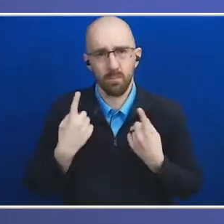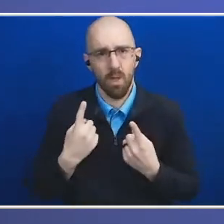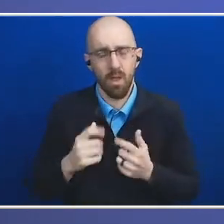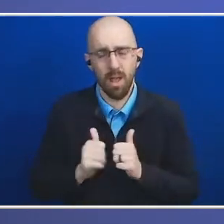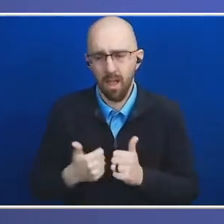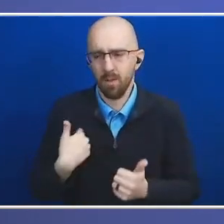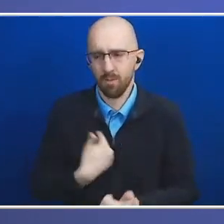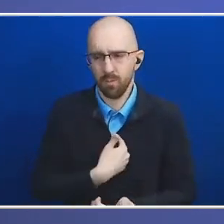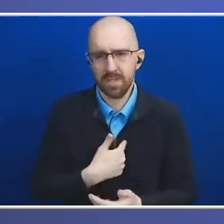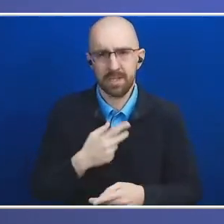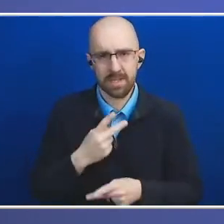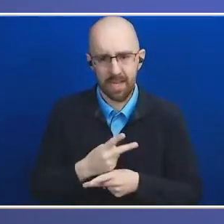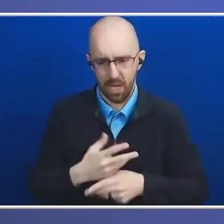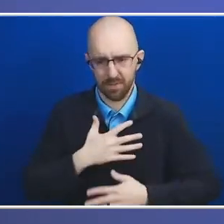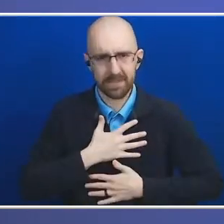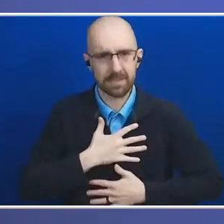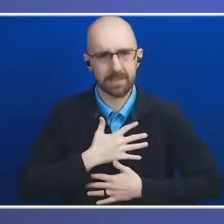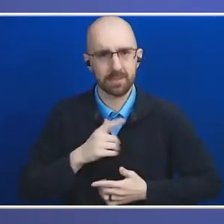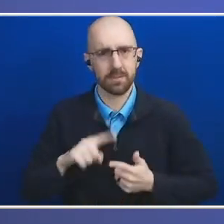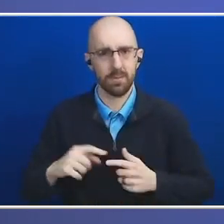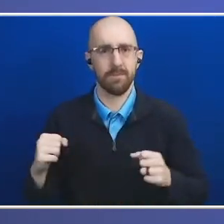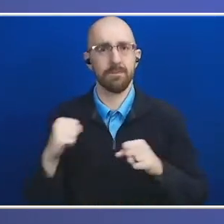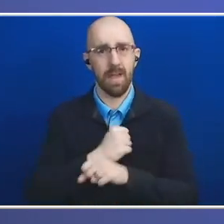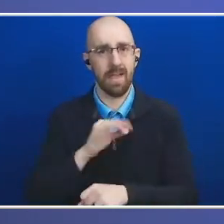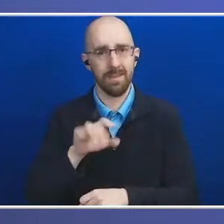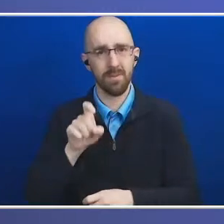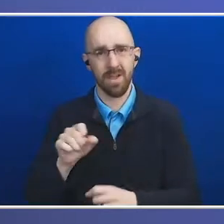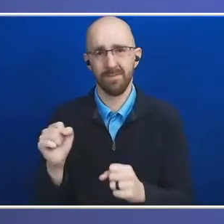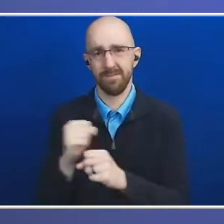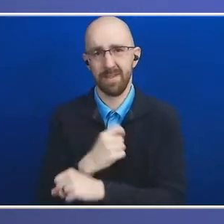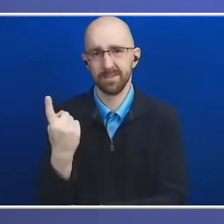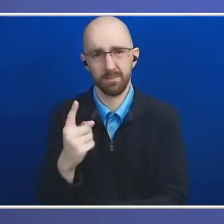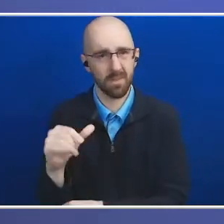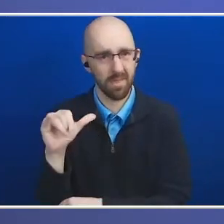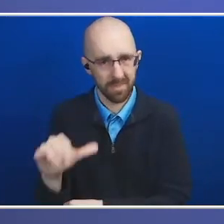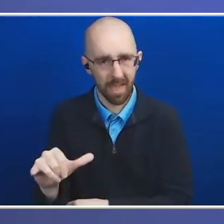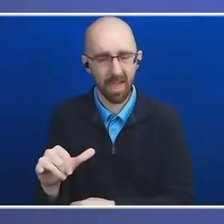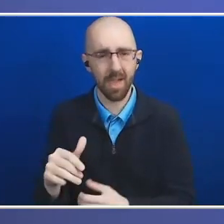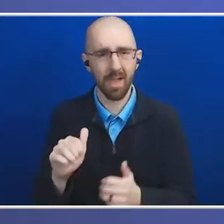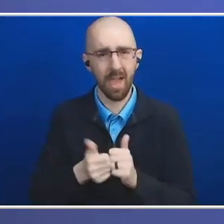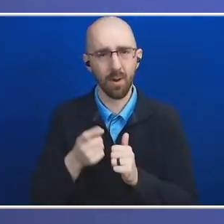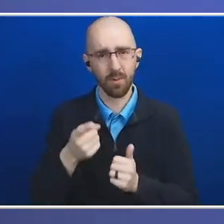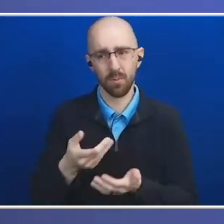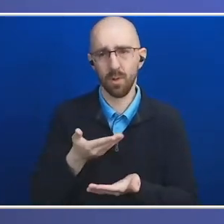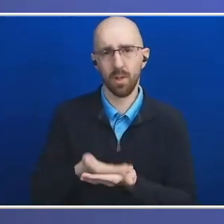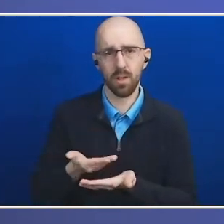to fight? If you ever have to fight something like this, how are you well equipped? And